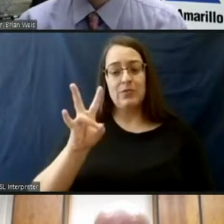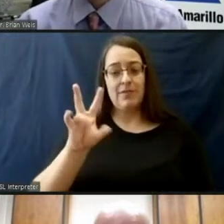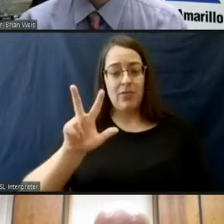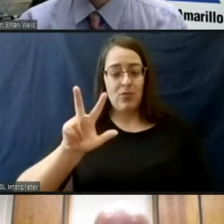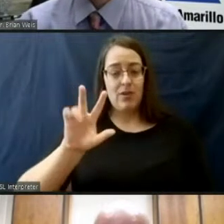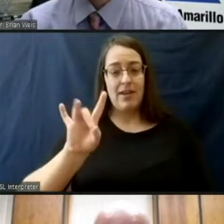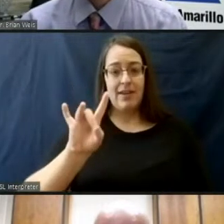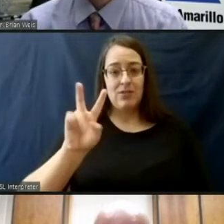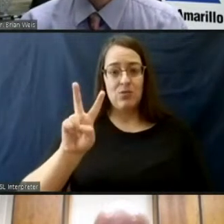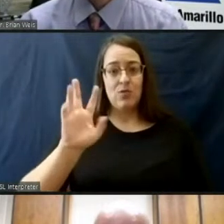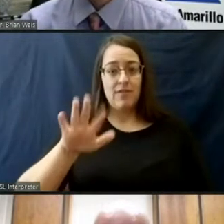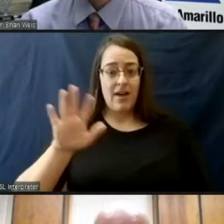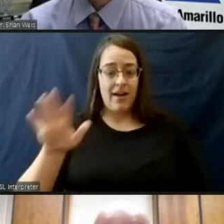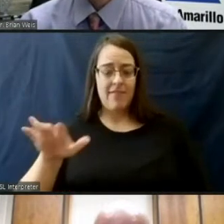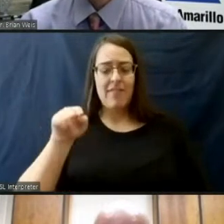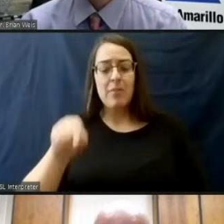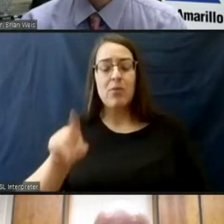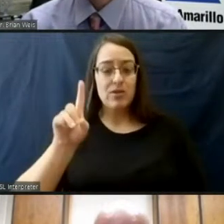800-273-8255 and press 1.